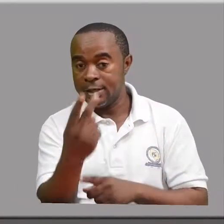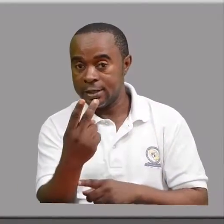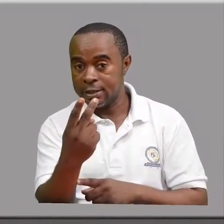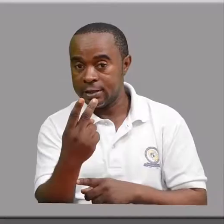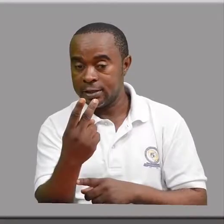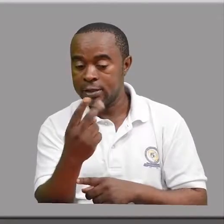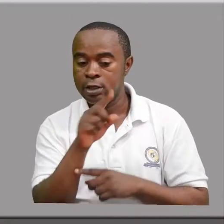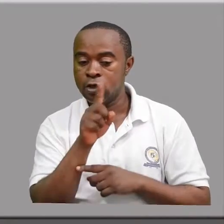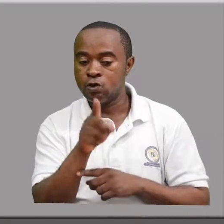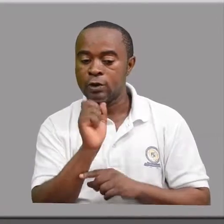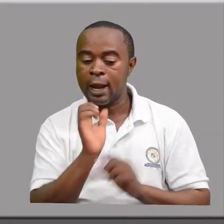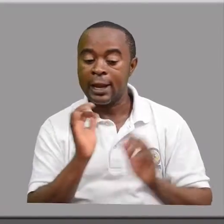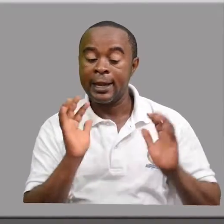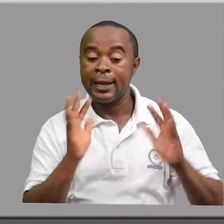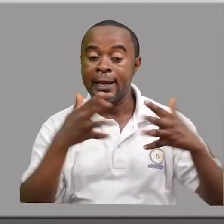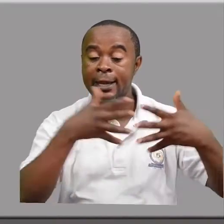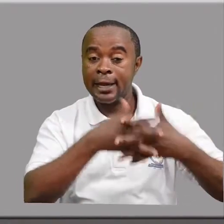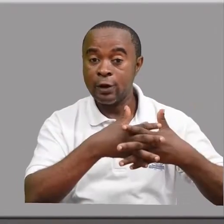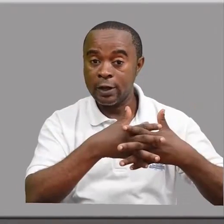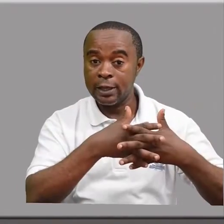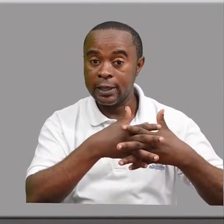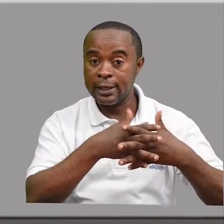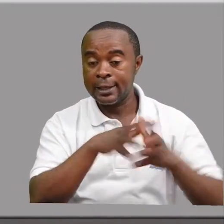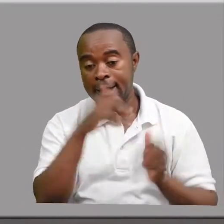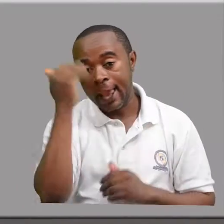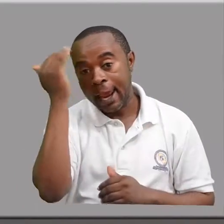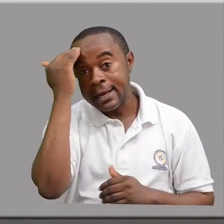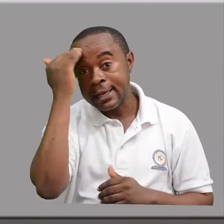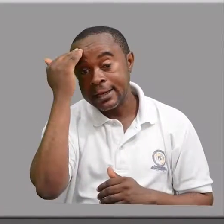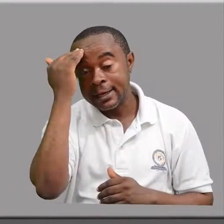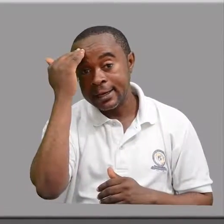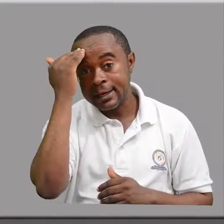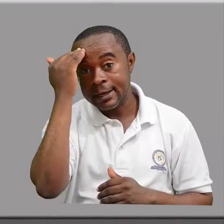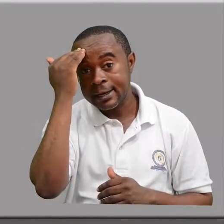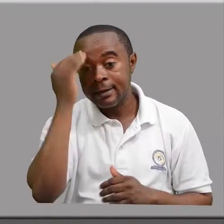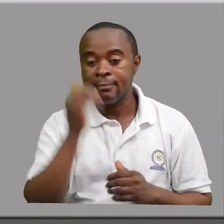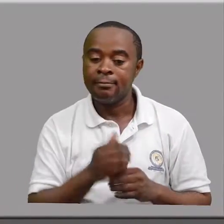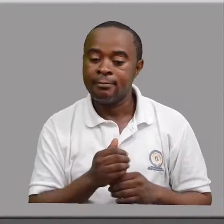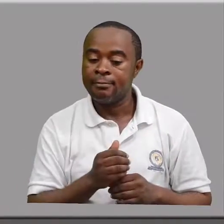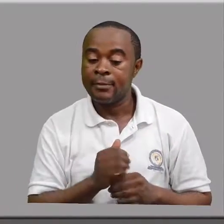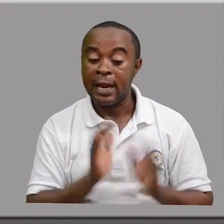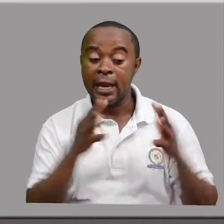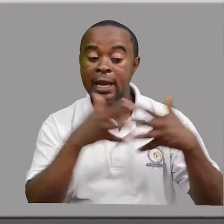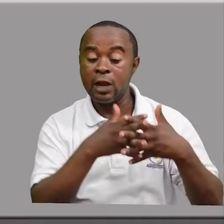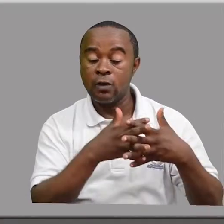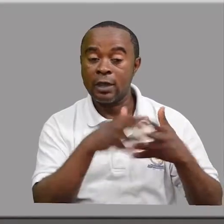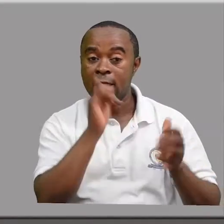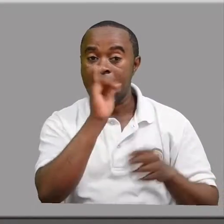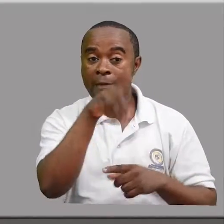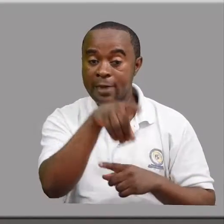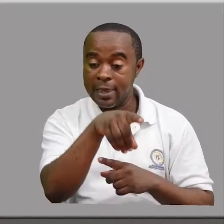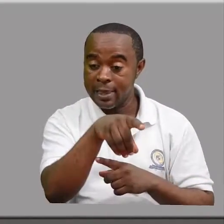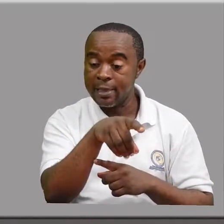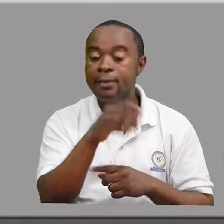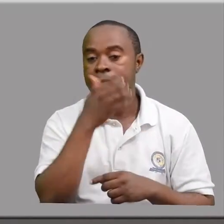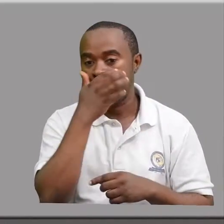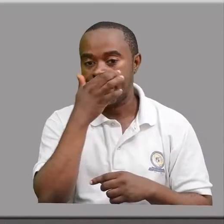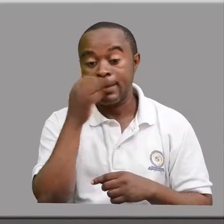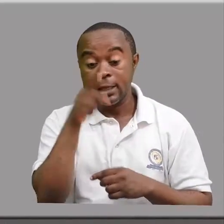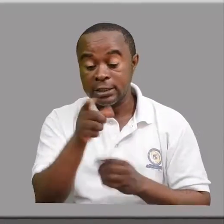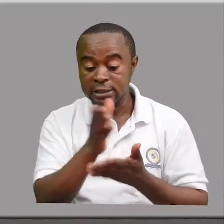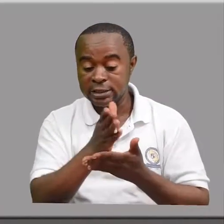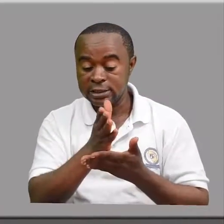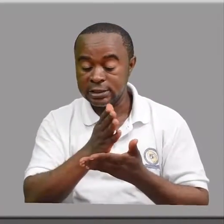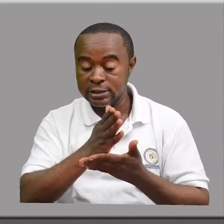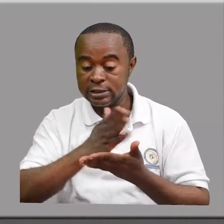the network identification and the host identification. So these IP addresses are divided